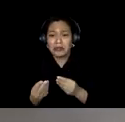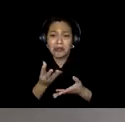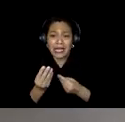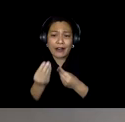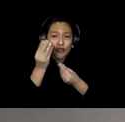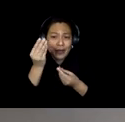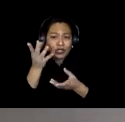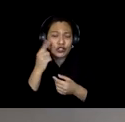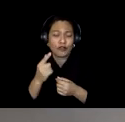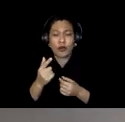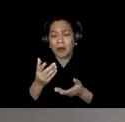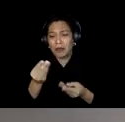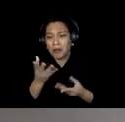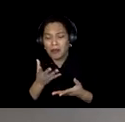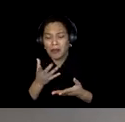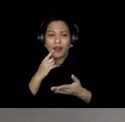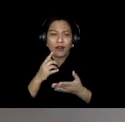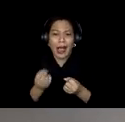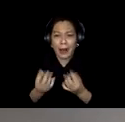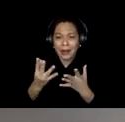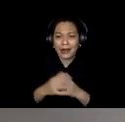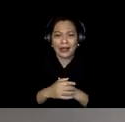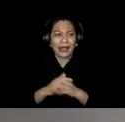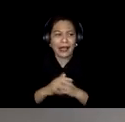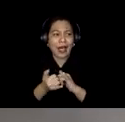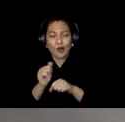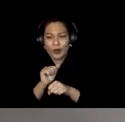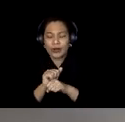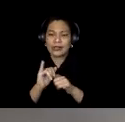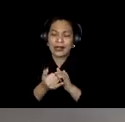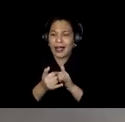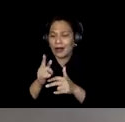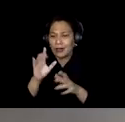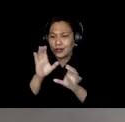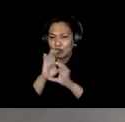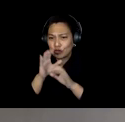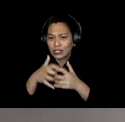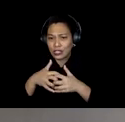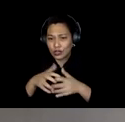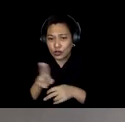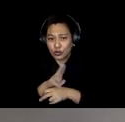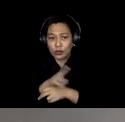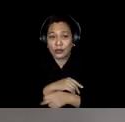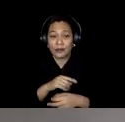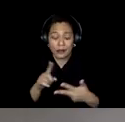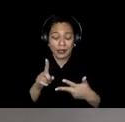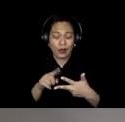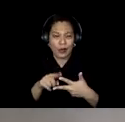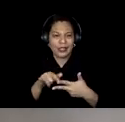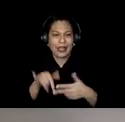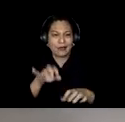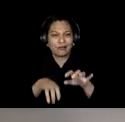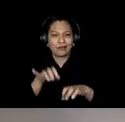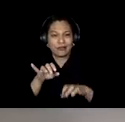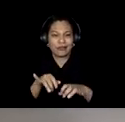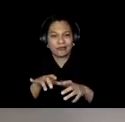and gives you an idea of how these possible search terms might fare. So if you hit discover new keywords, you can sign